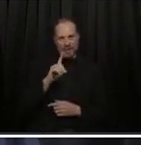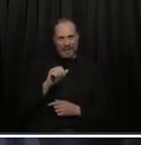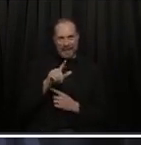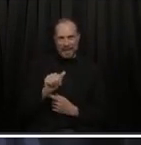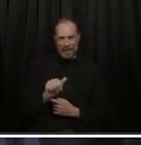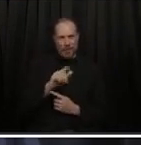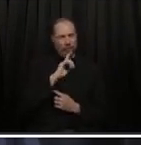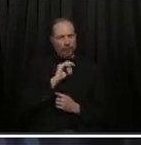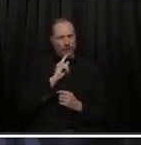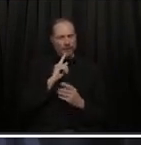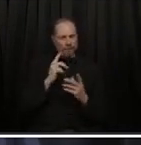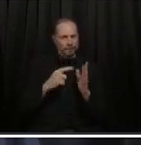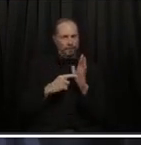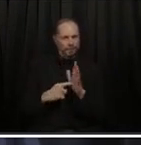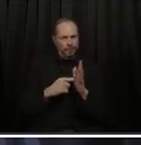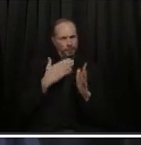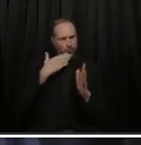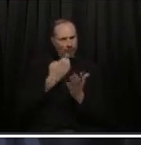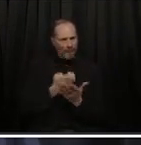on all of those